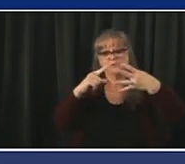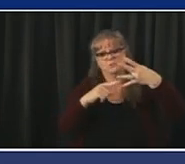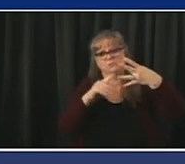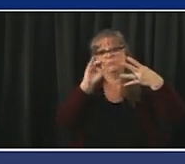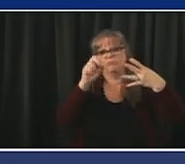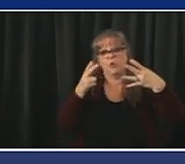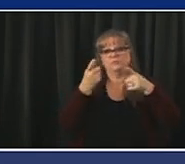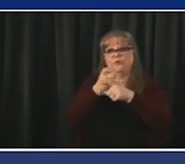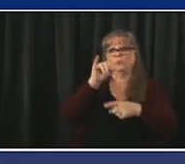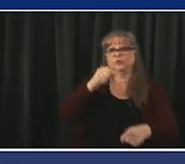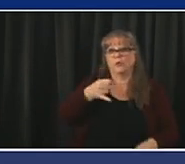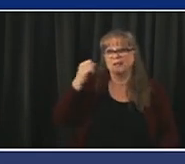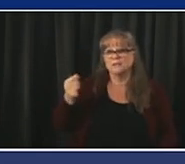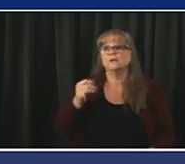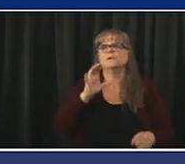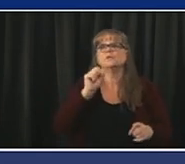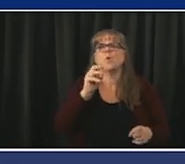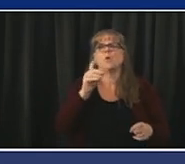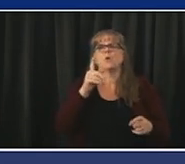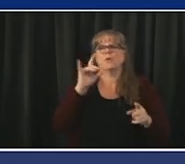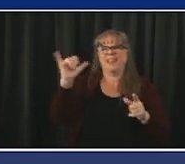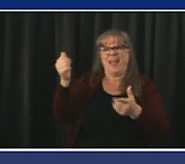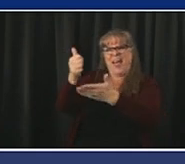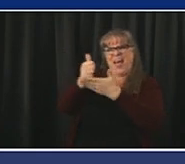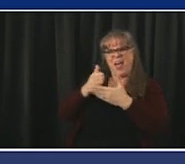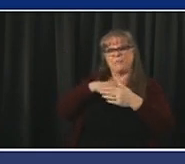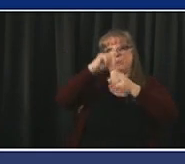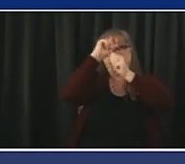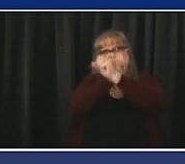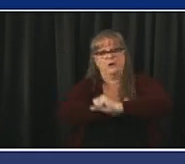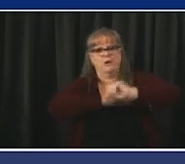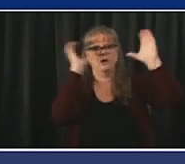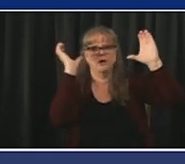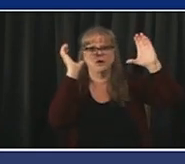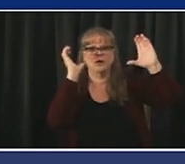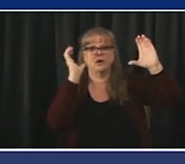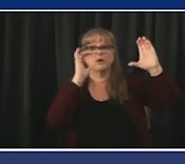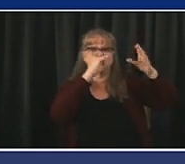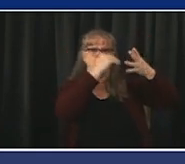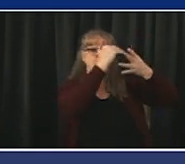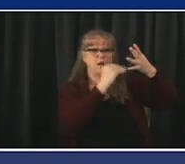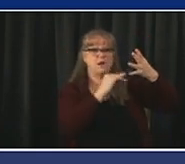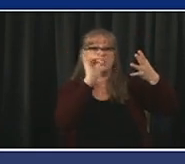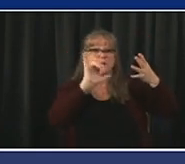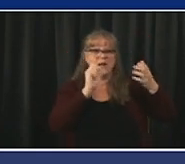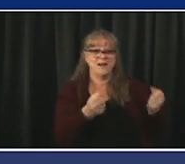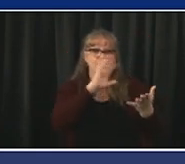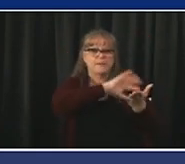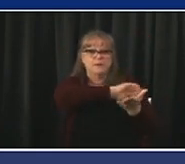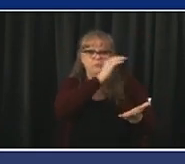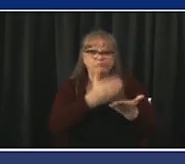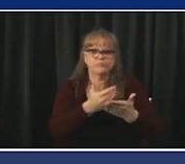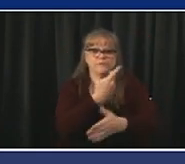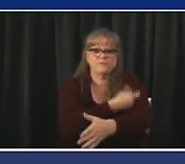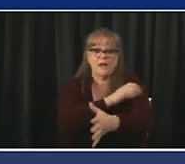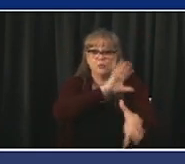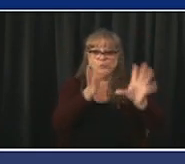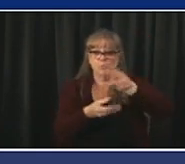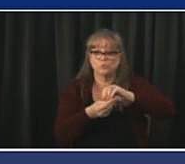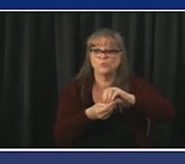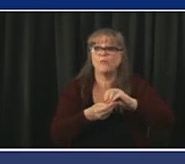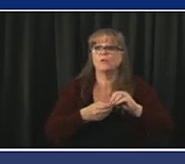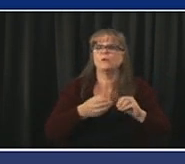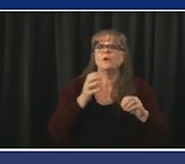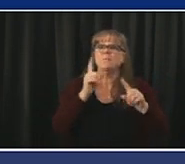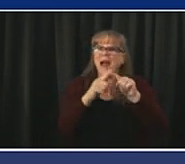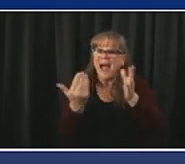what our allocation is going to be. Just want to caution everybody, just first say what a great job that our providers,